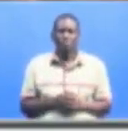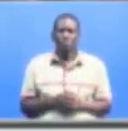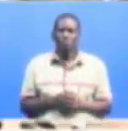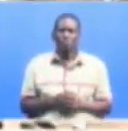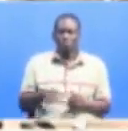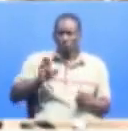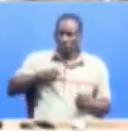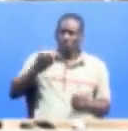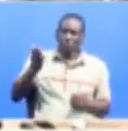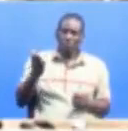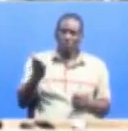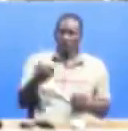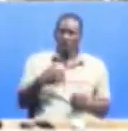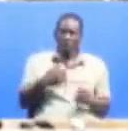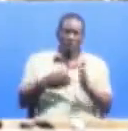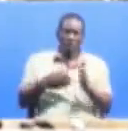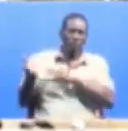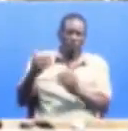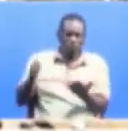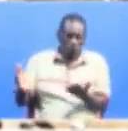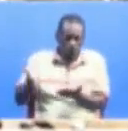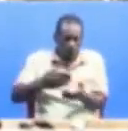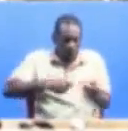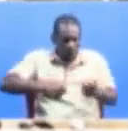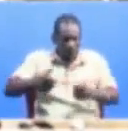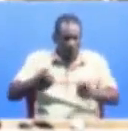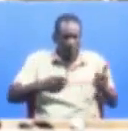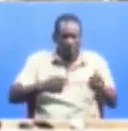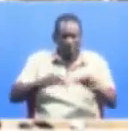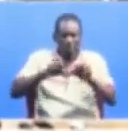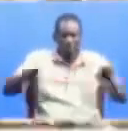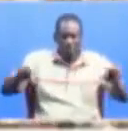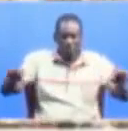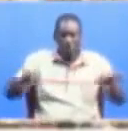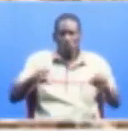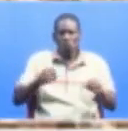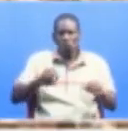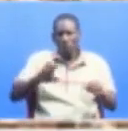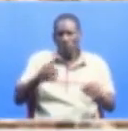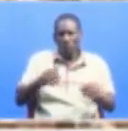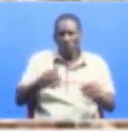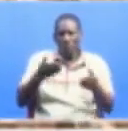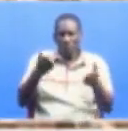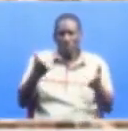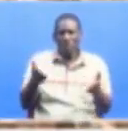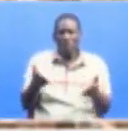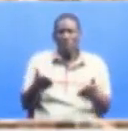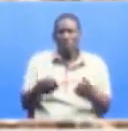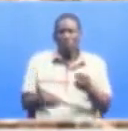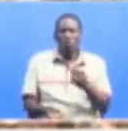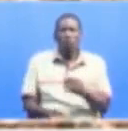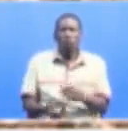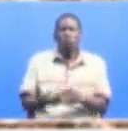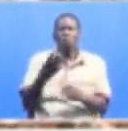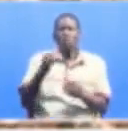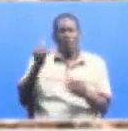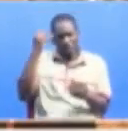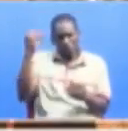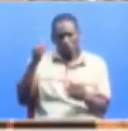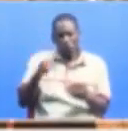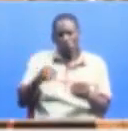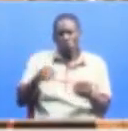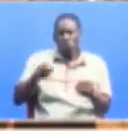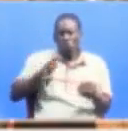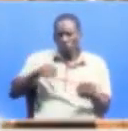The women, who have been in the past collecting and selling scrap metals to Tata Chemicals, formed the initiative dubbed Women Cow Policy,